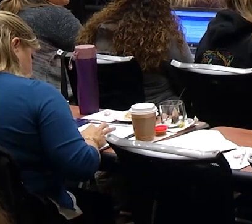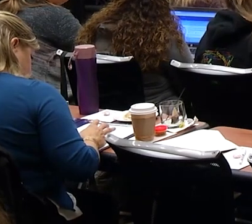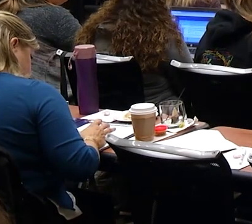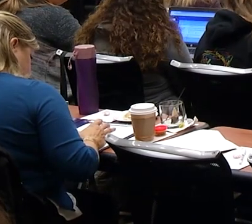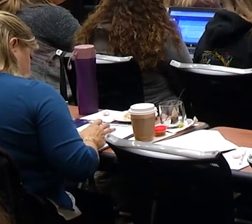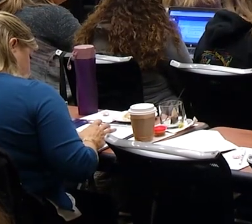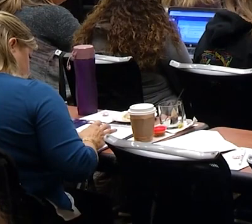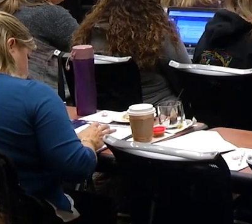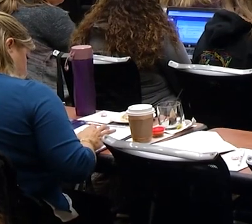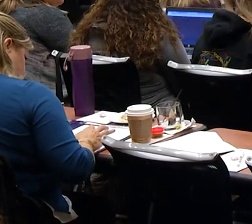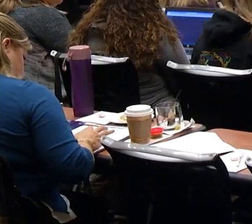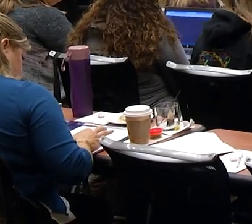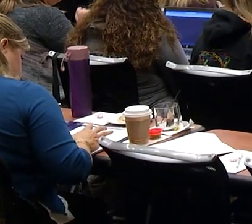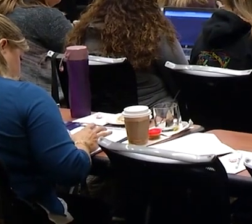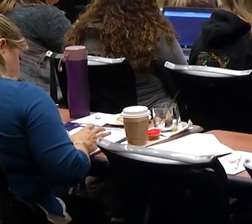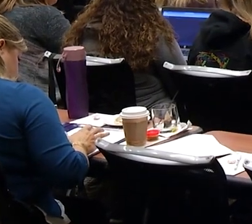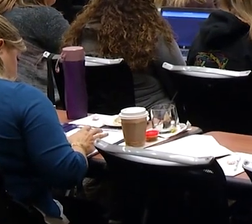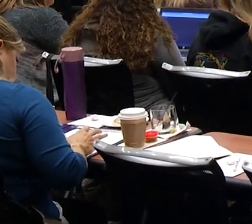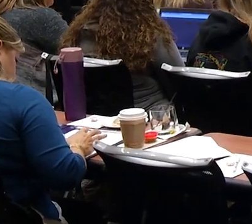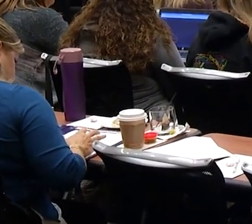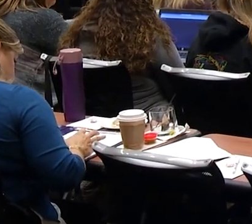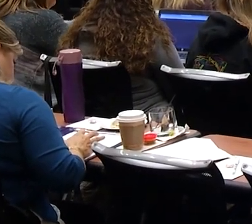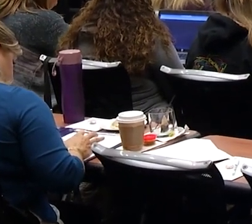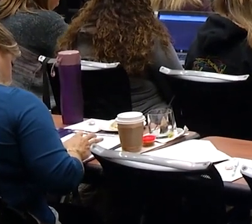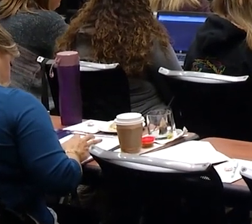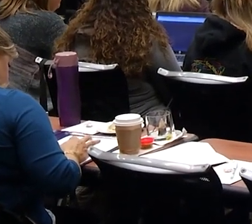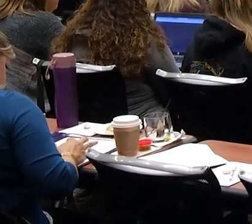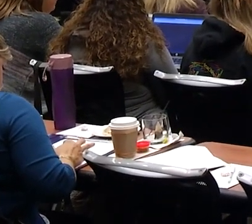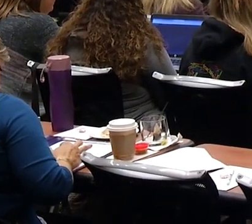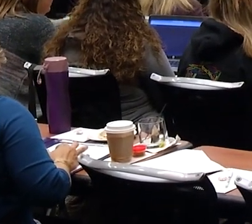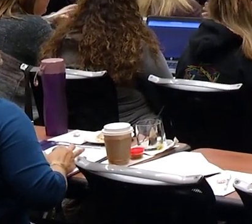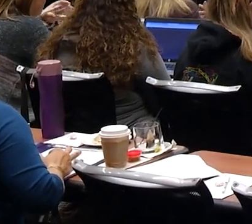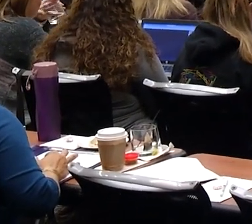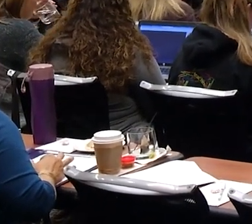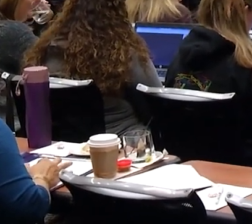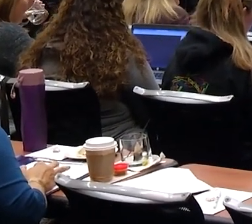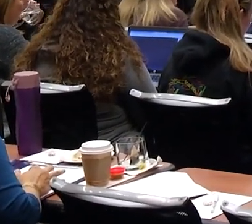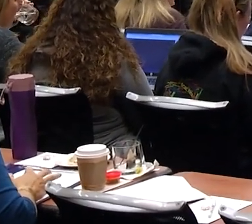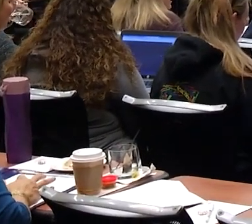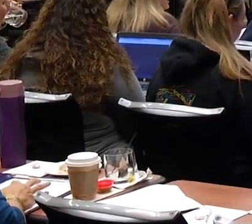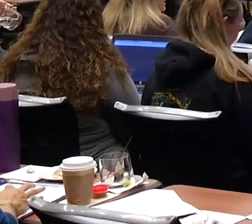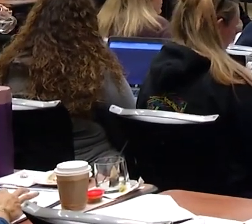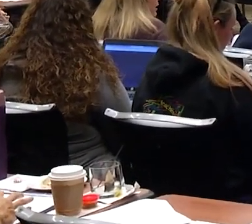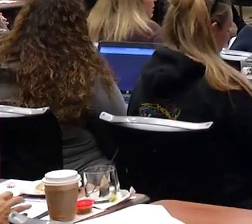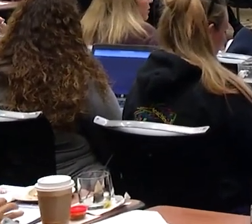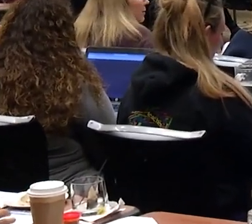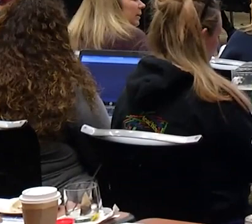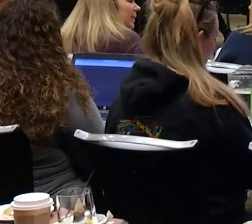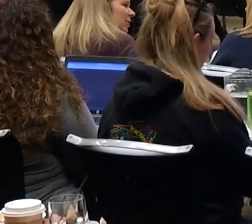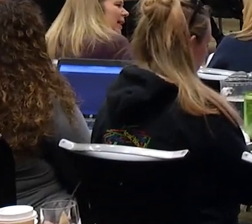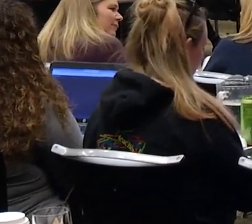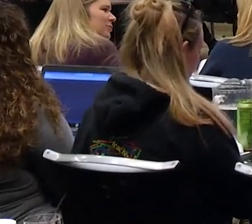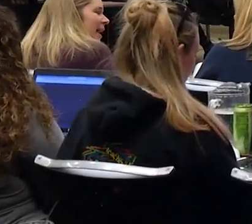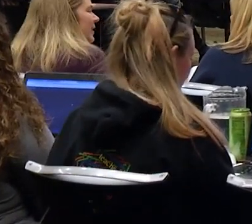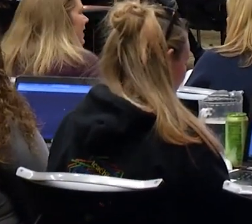All right, let's come back. Does anybody have an example that they would like to share?